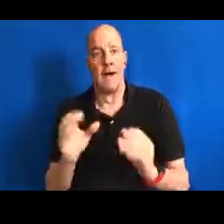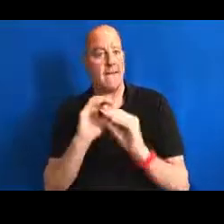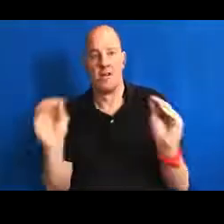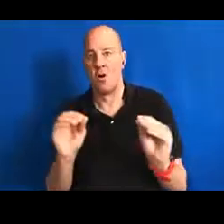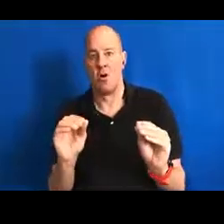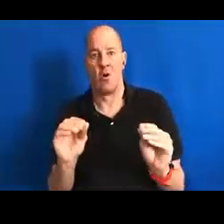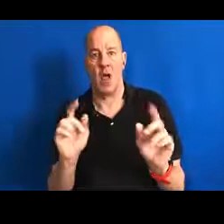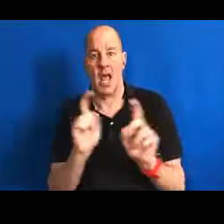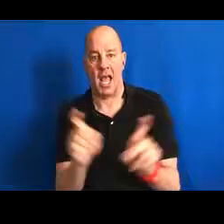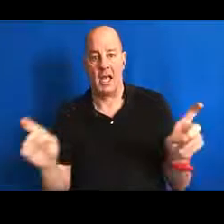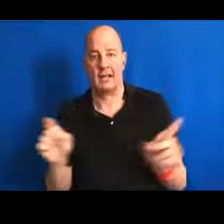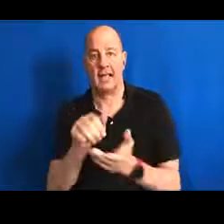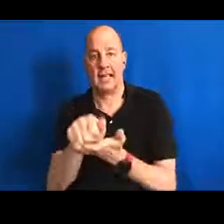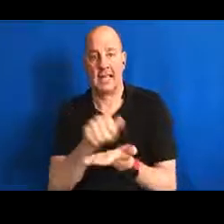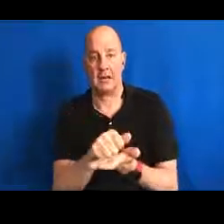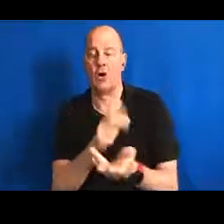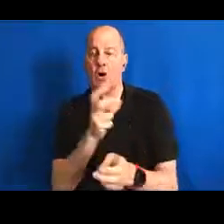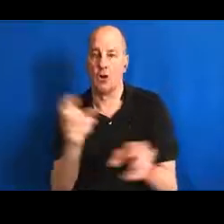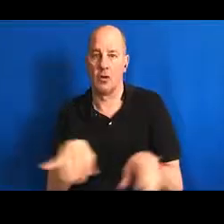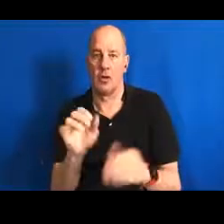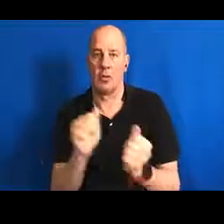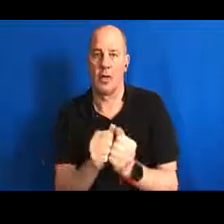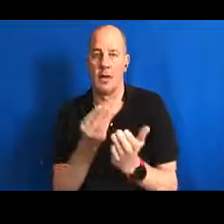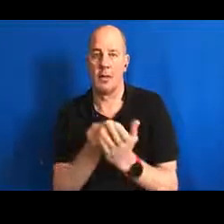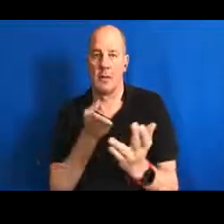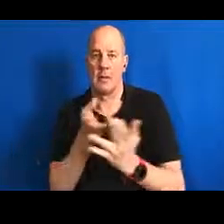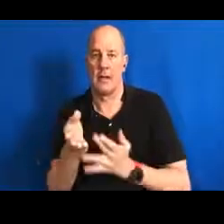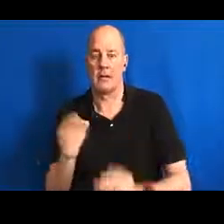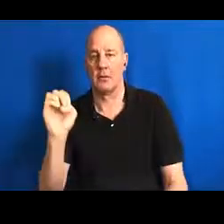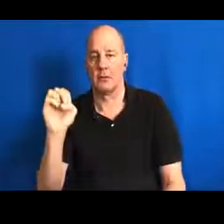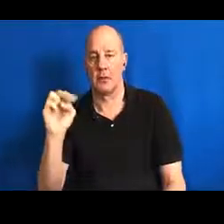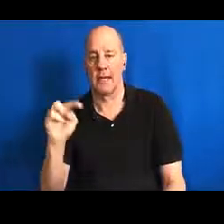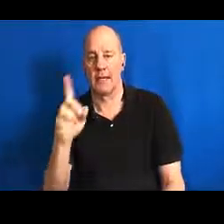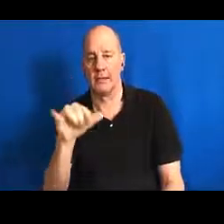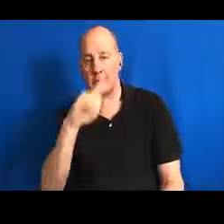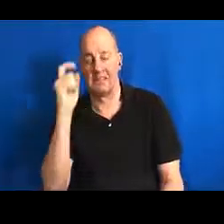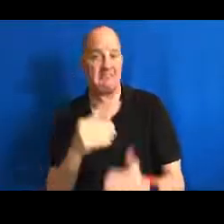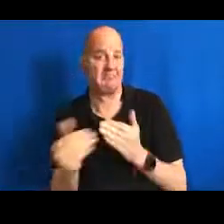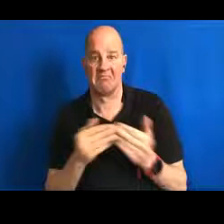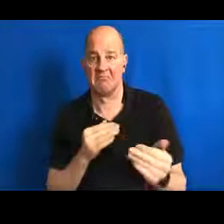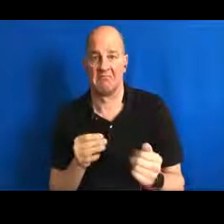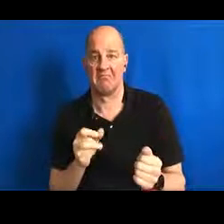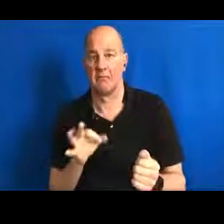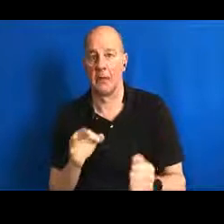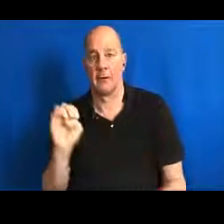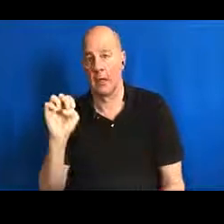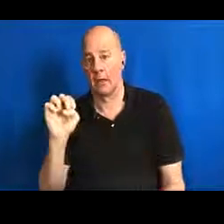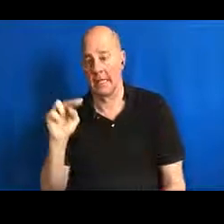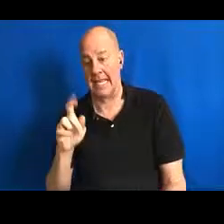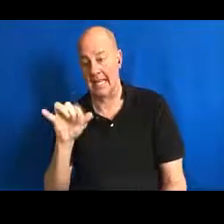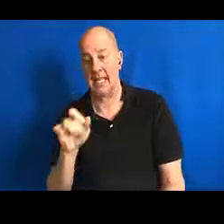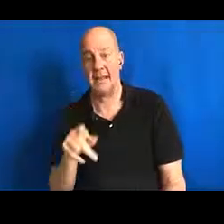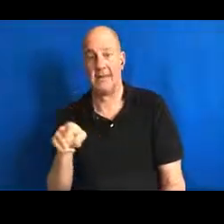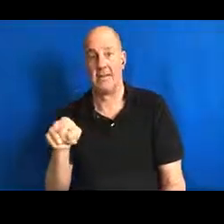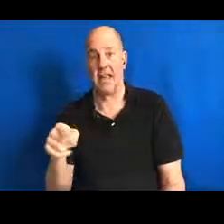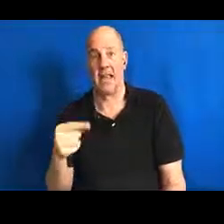it's difficult to do that with a pass-through entity, because regardless of if the entity is holding that